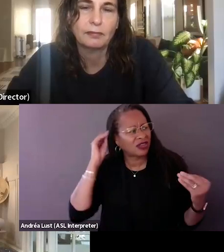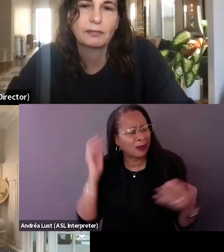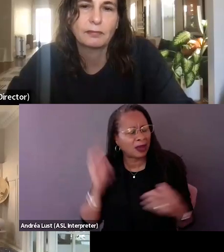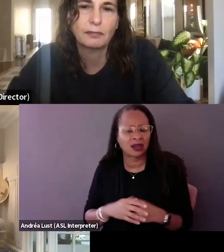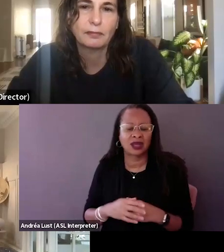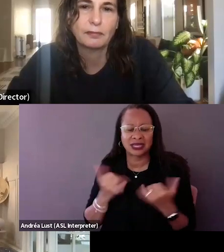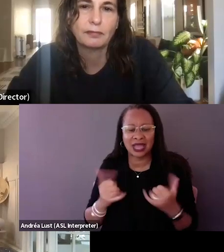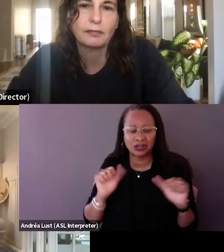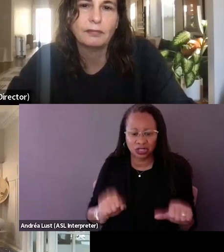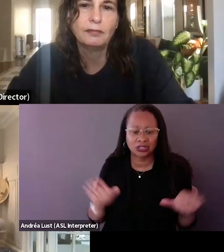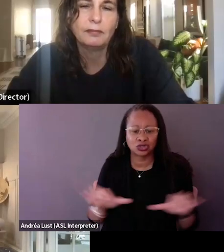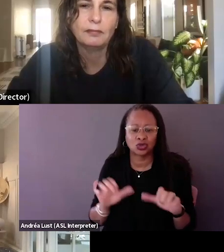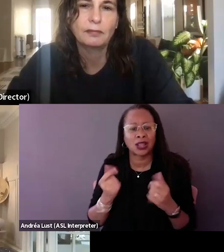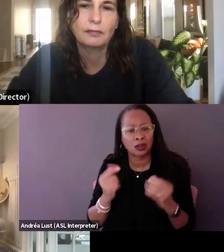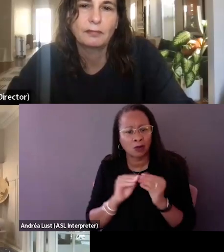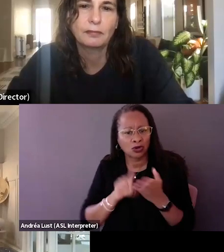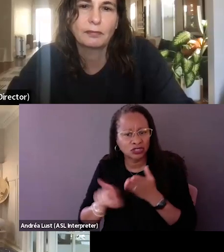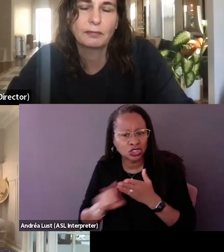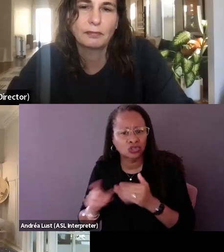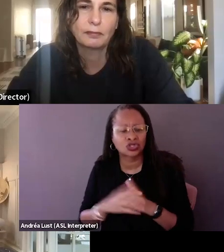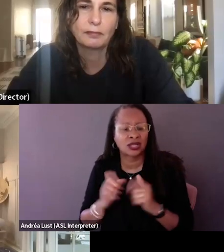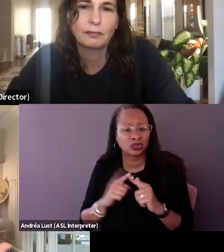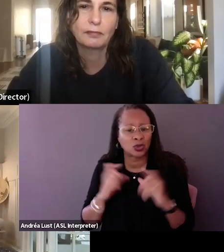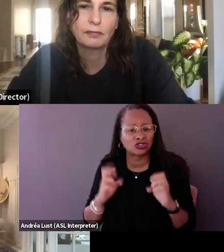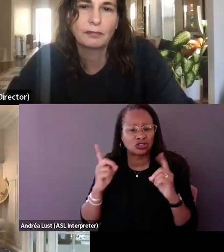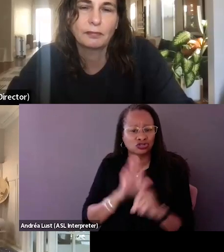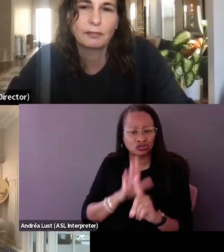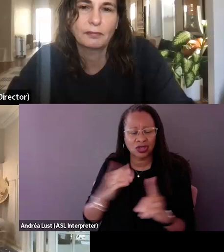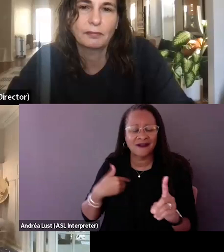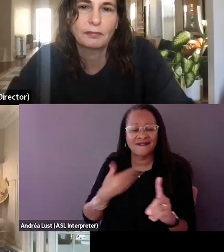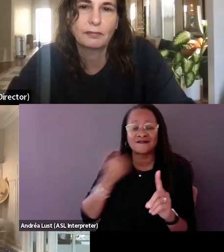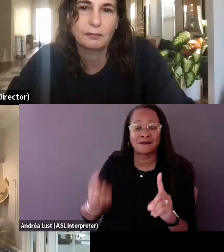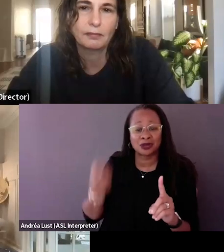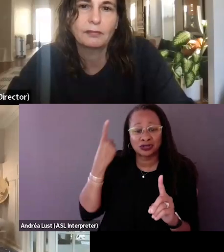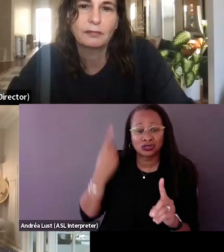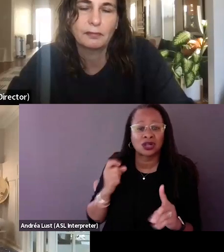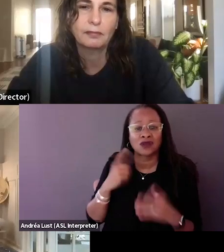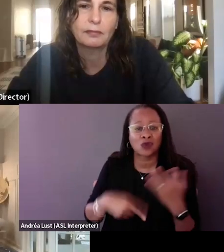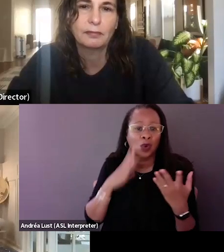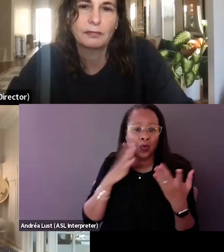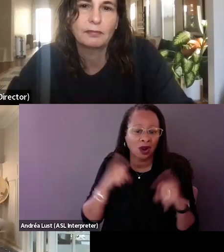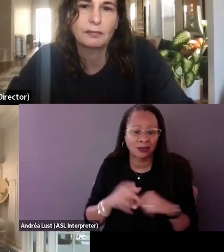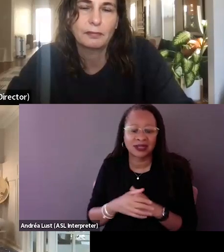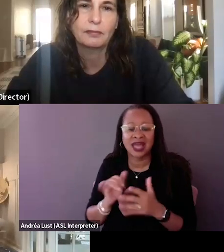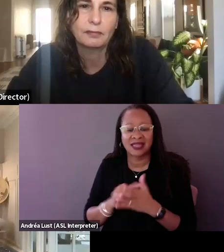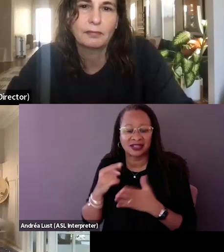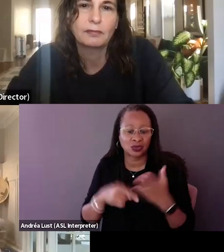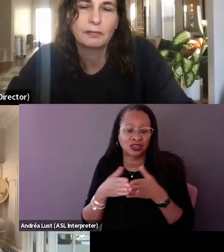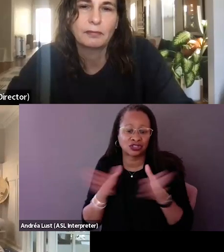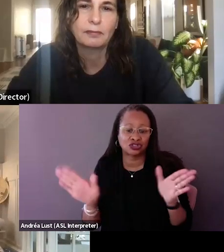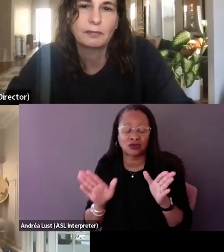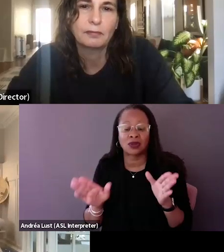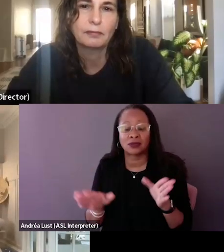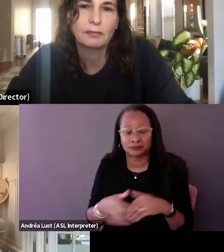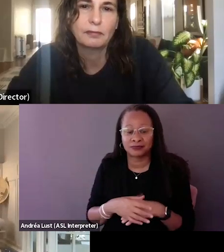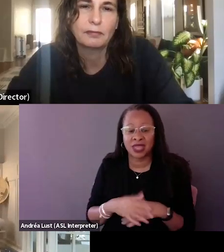can do a little more search to educate yourself and have a better understanding of what is going on. And that's with the general public. And